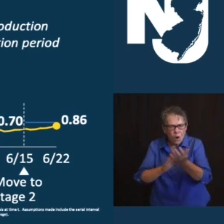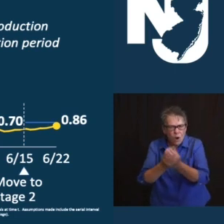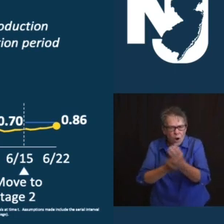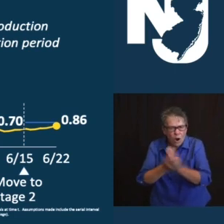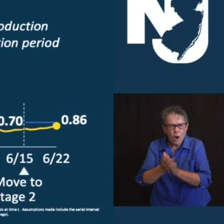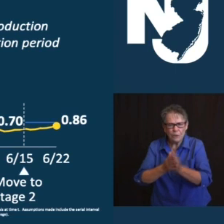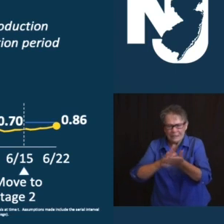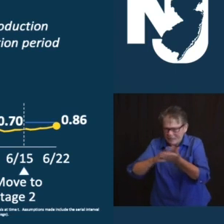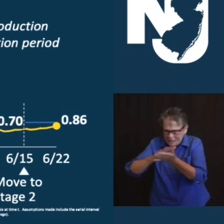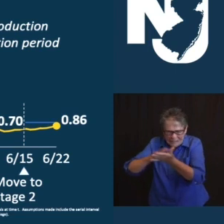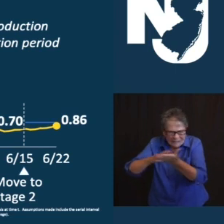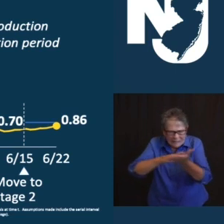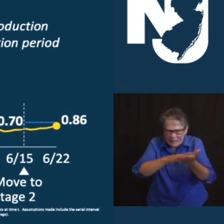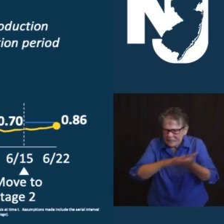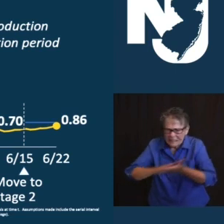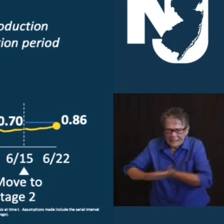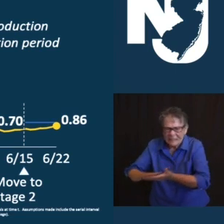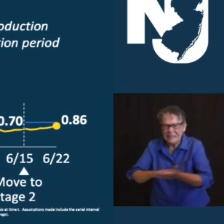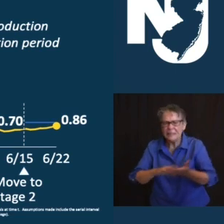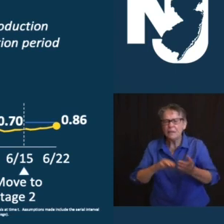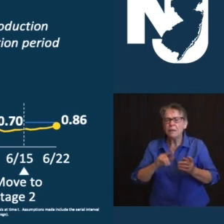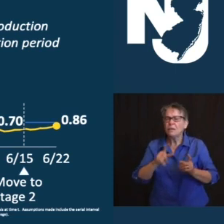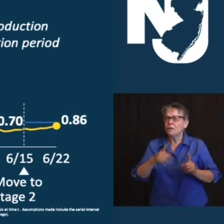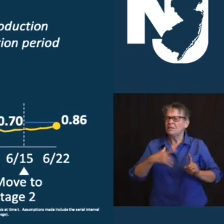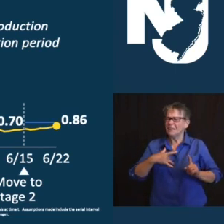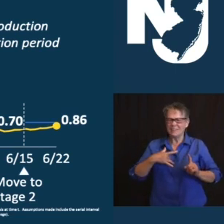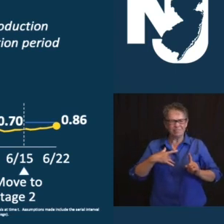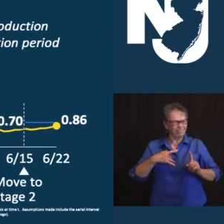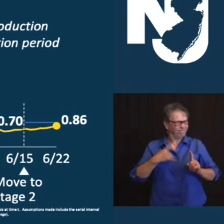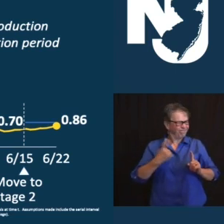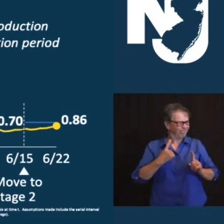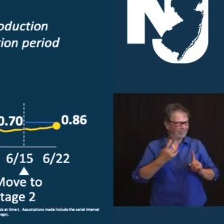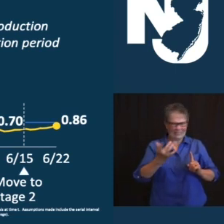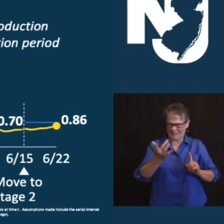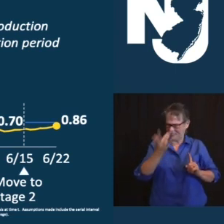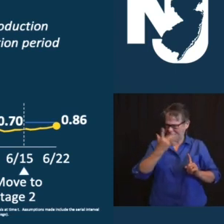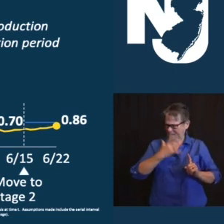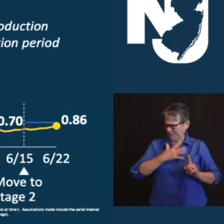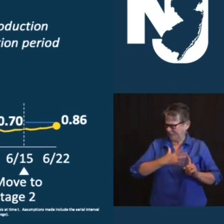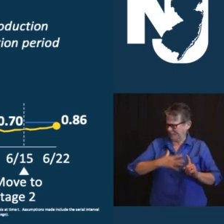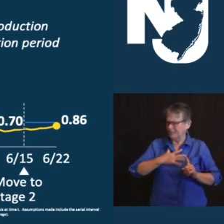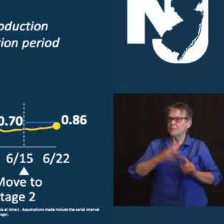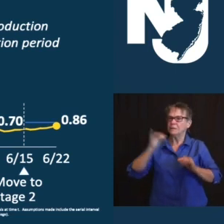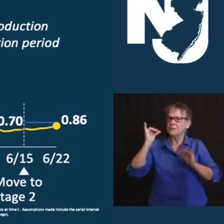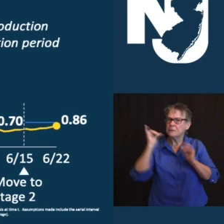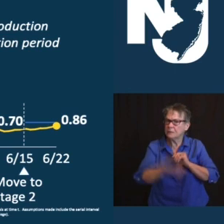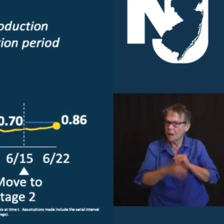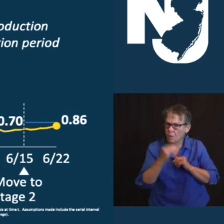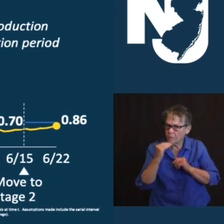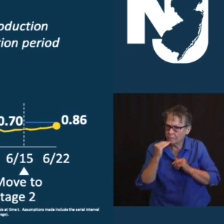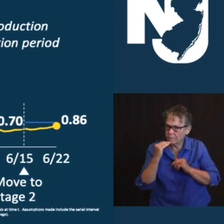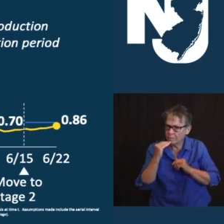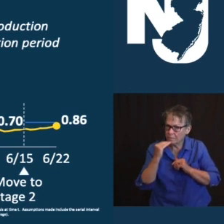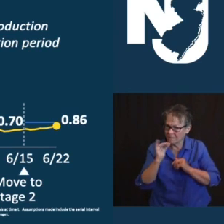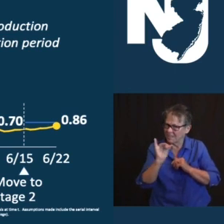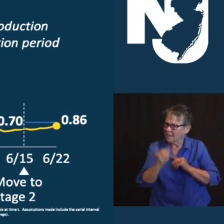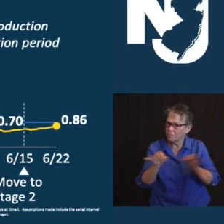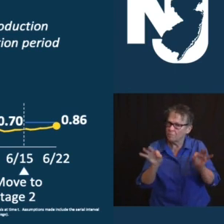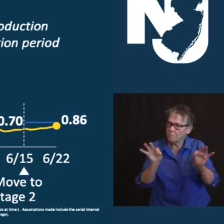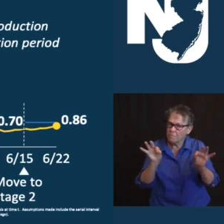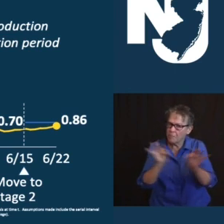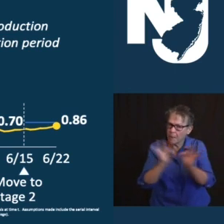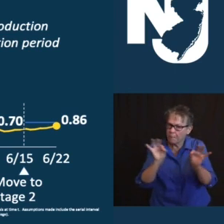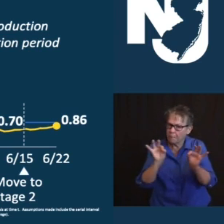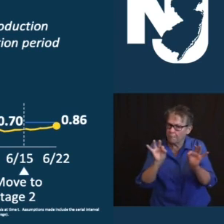are today that we all need to continue to do together going forward. In our long-term care facilities, we continue to see the rate of spread